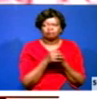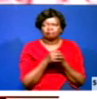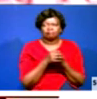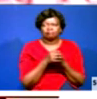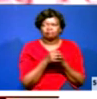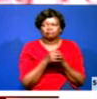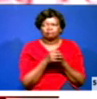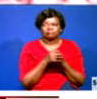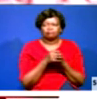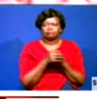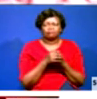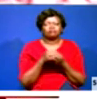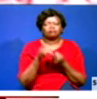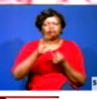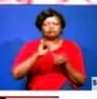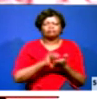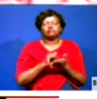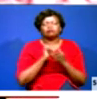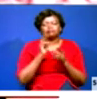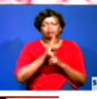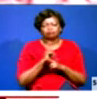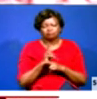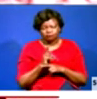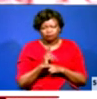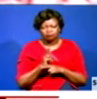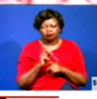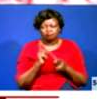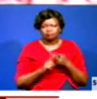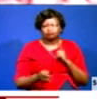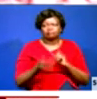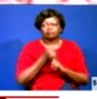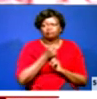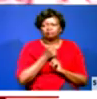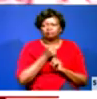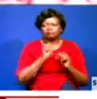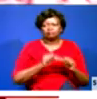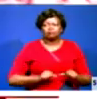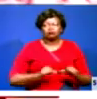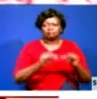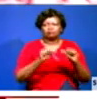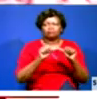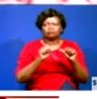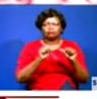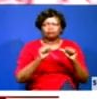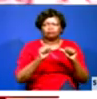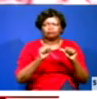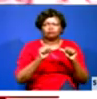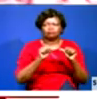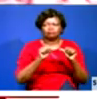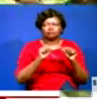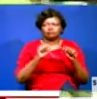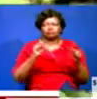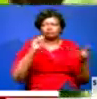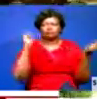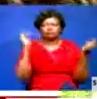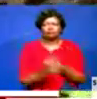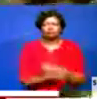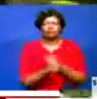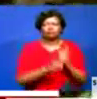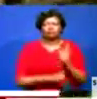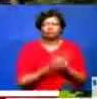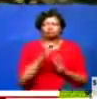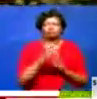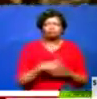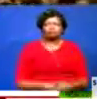potential areas that can be exploited to achieve sustainable and transformative development.